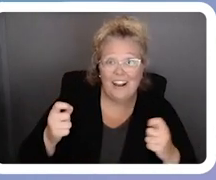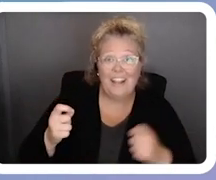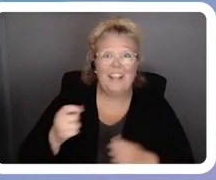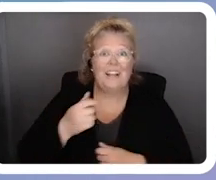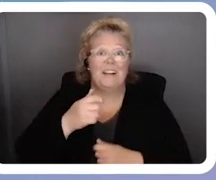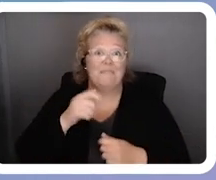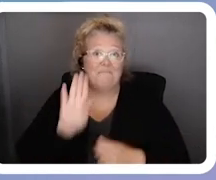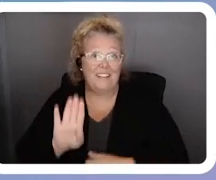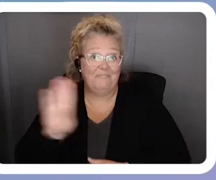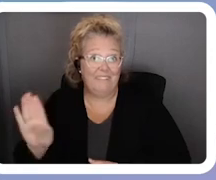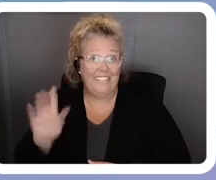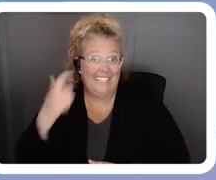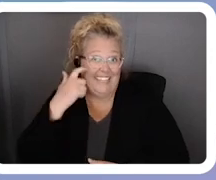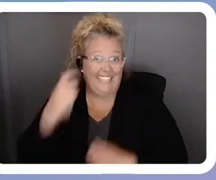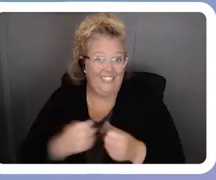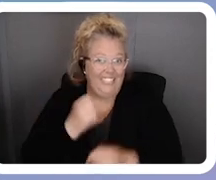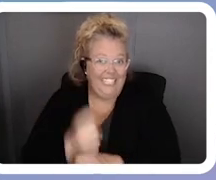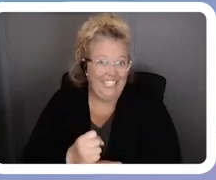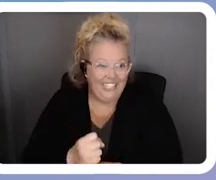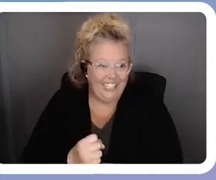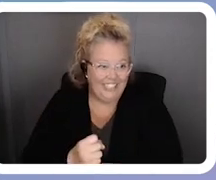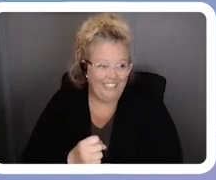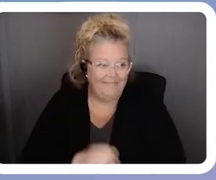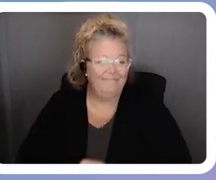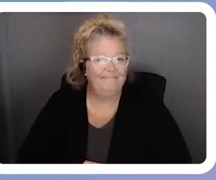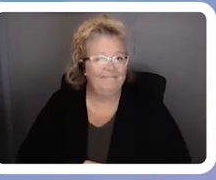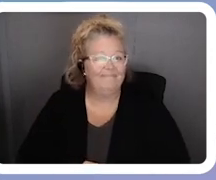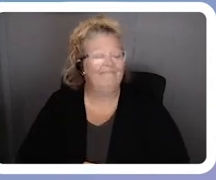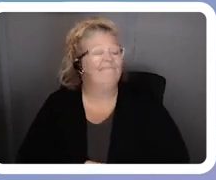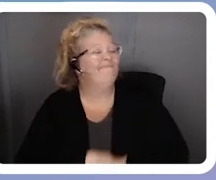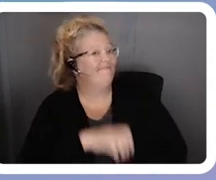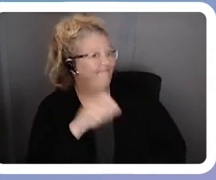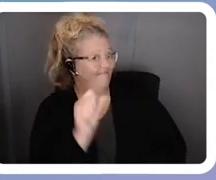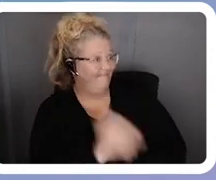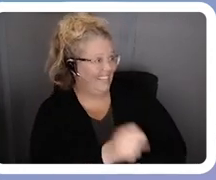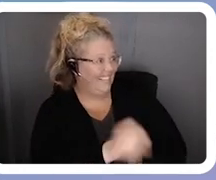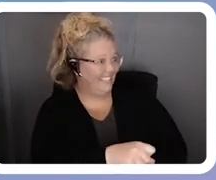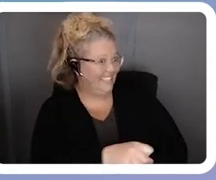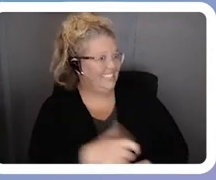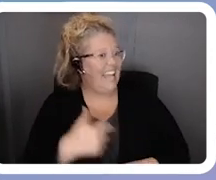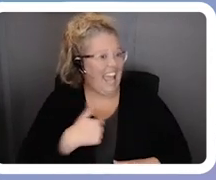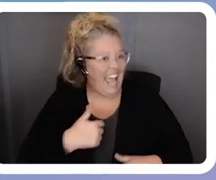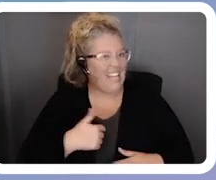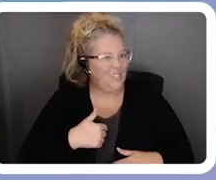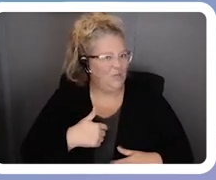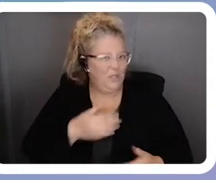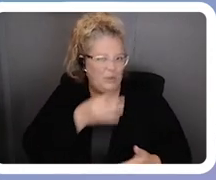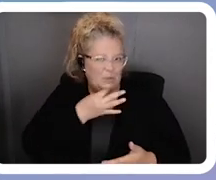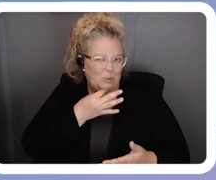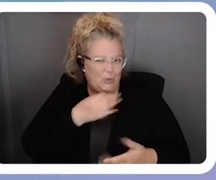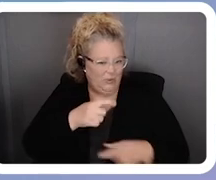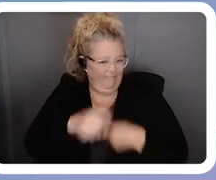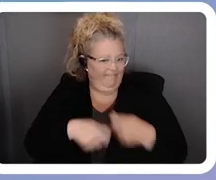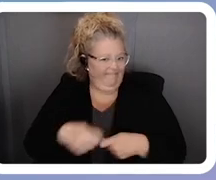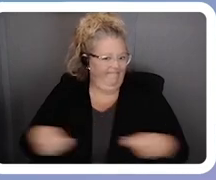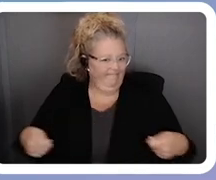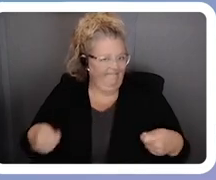family and events, celebrating the Best Buddies this year. As we prepare to close out this